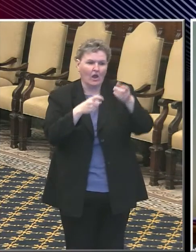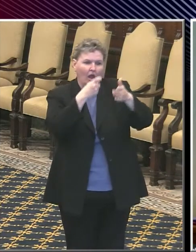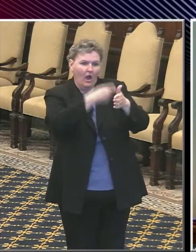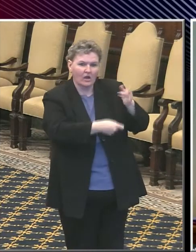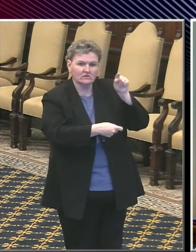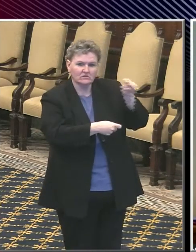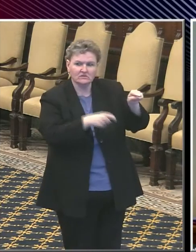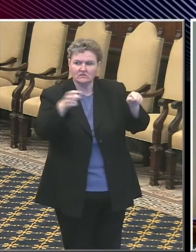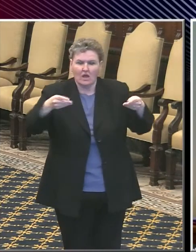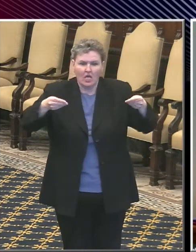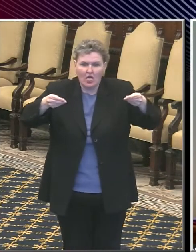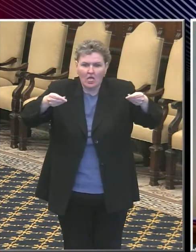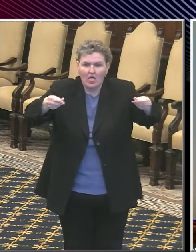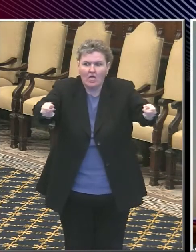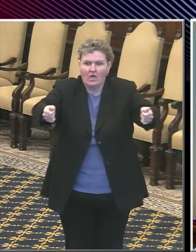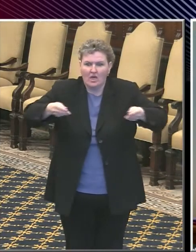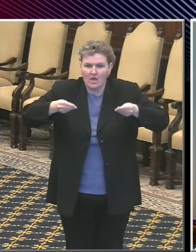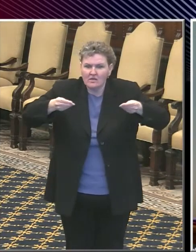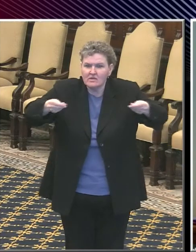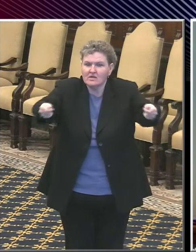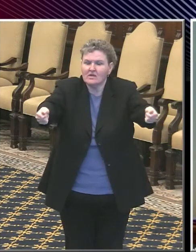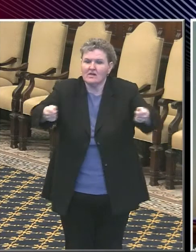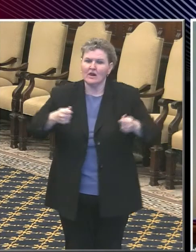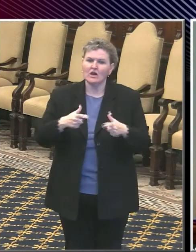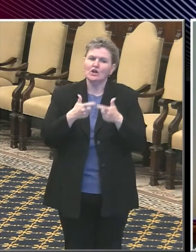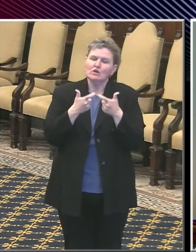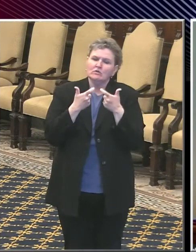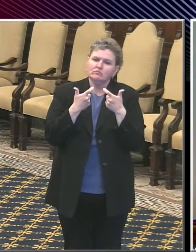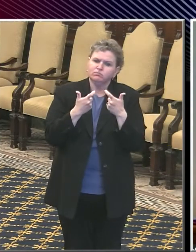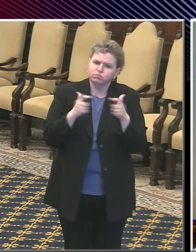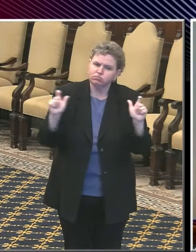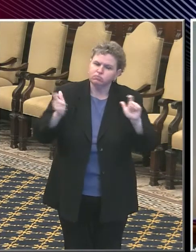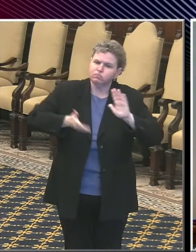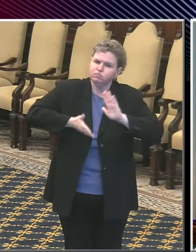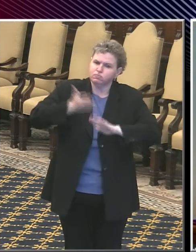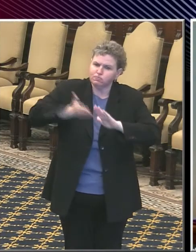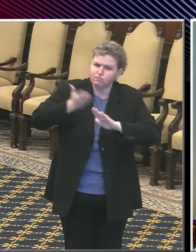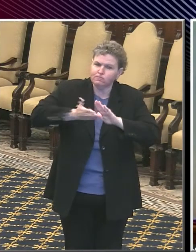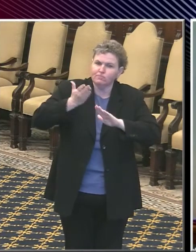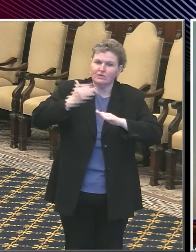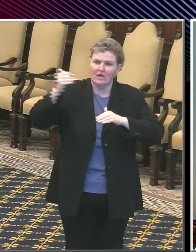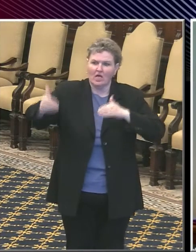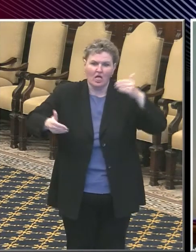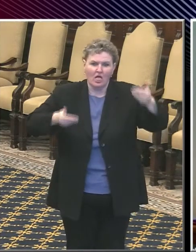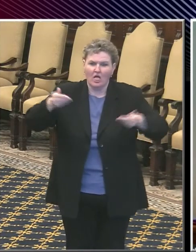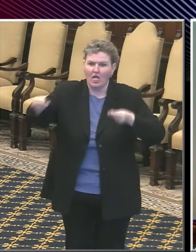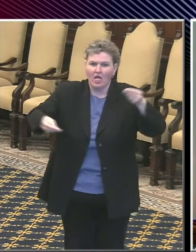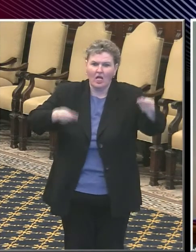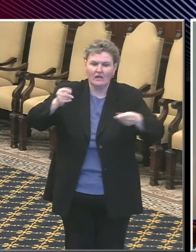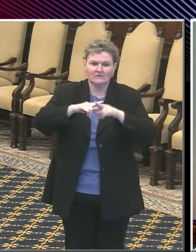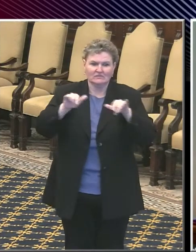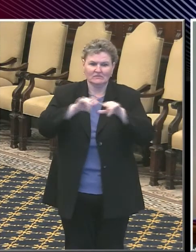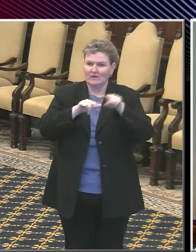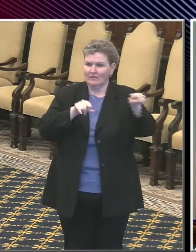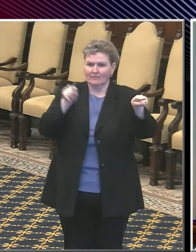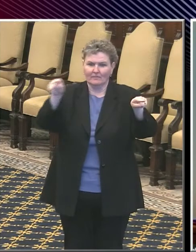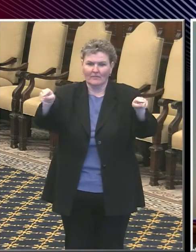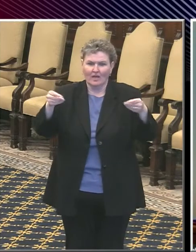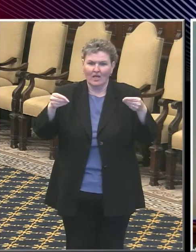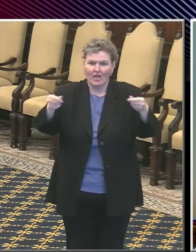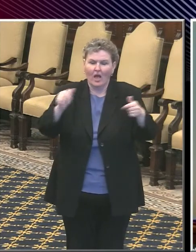for COVID-19 response. In particular, minority communities have said that they need more testing supplies and places to get tested. I'm curious, are there